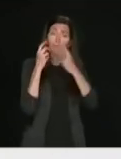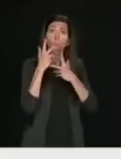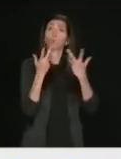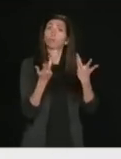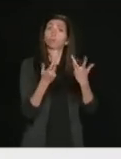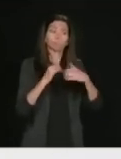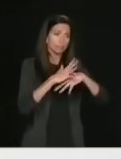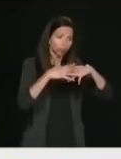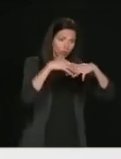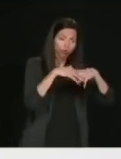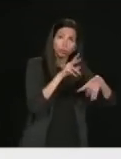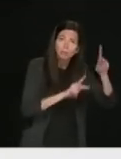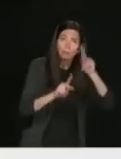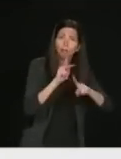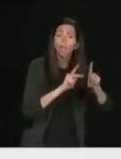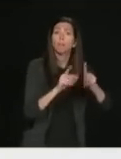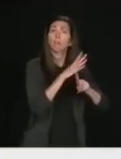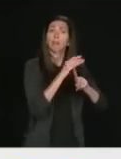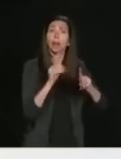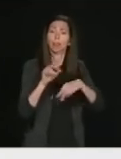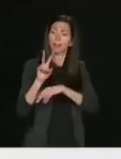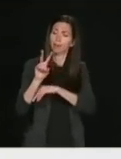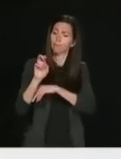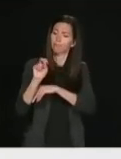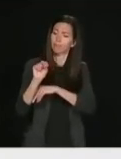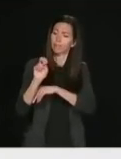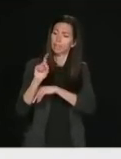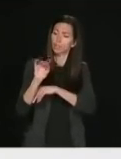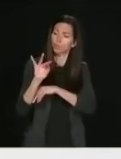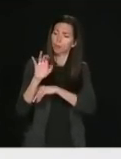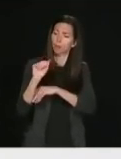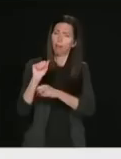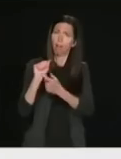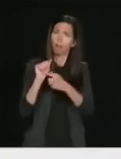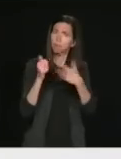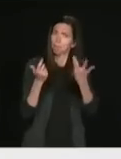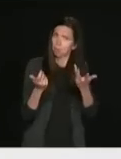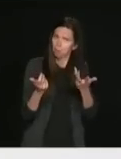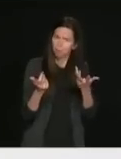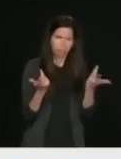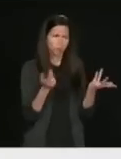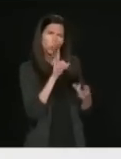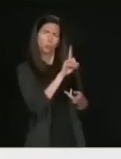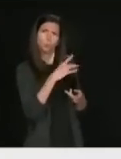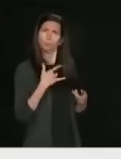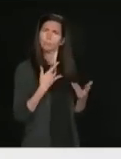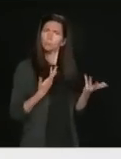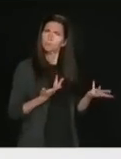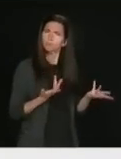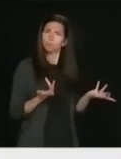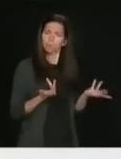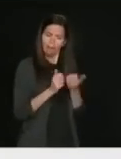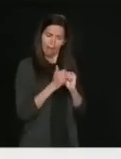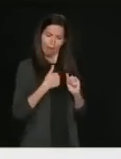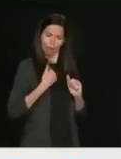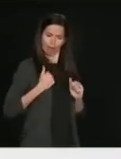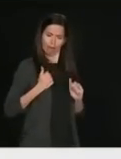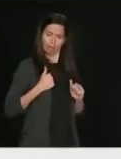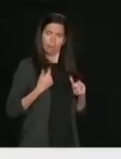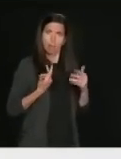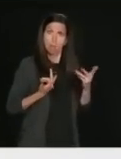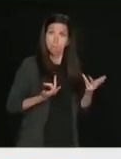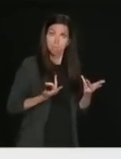Canada keep campaigning? And the fact that we are divided on this question makes us weaker. I think there's